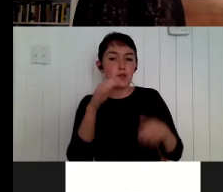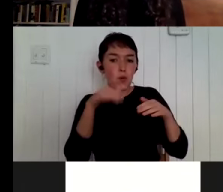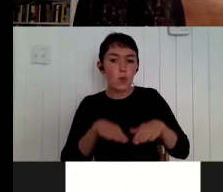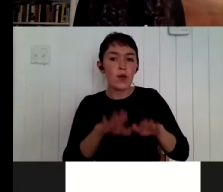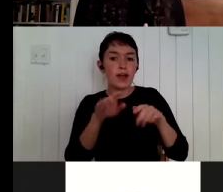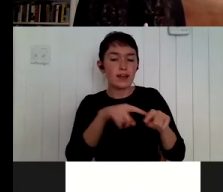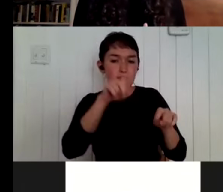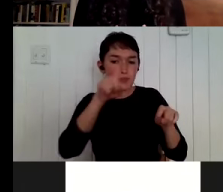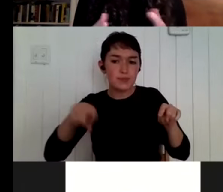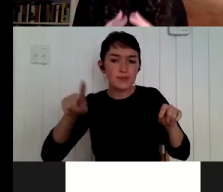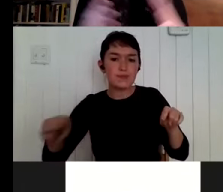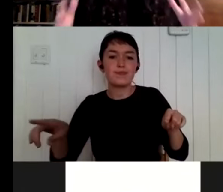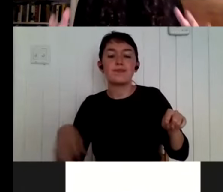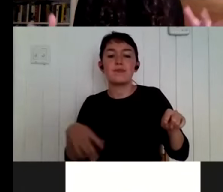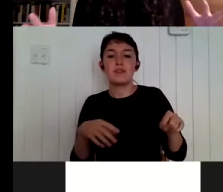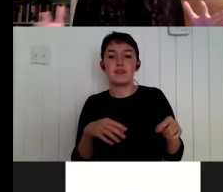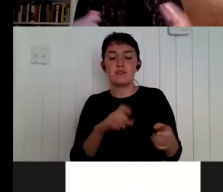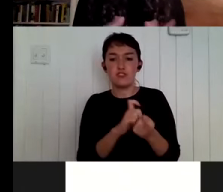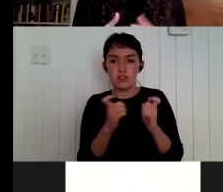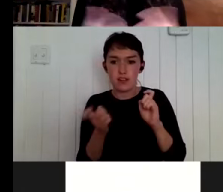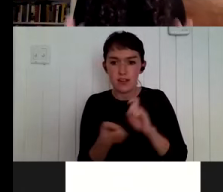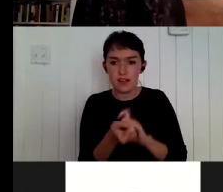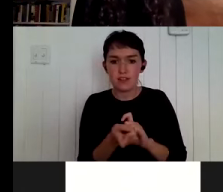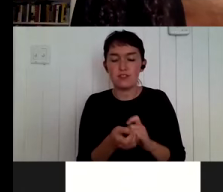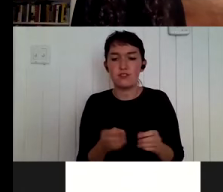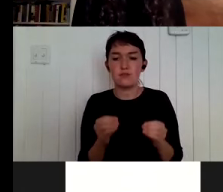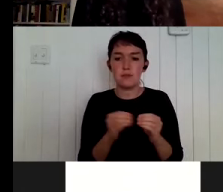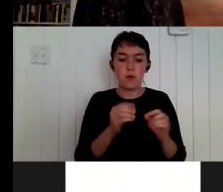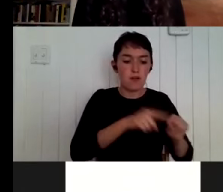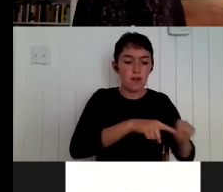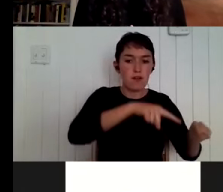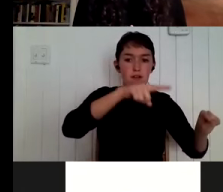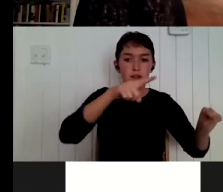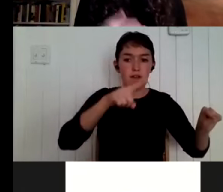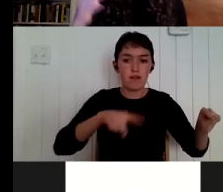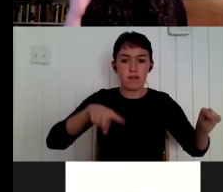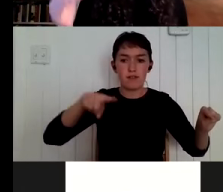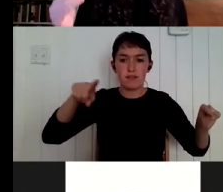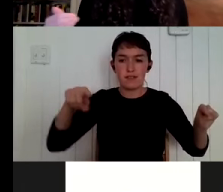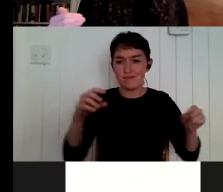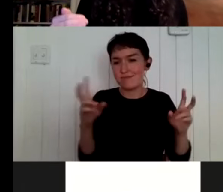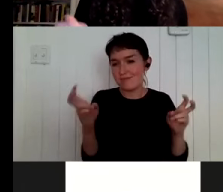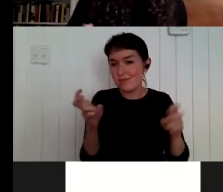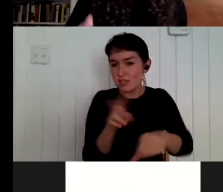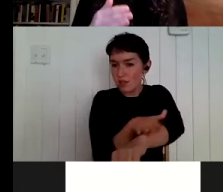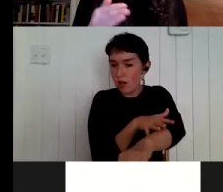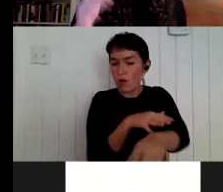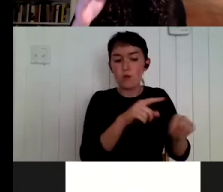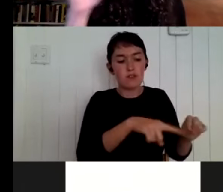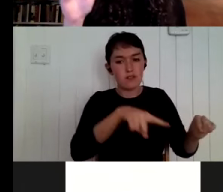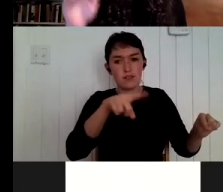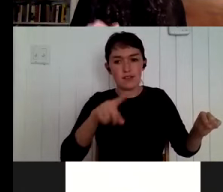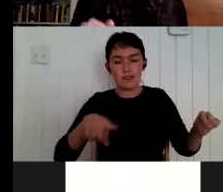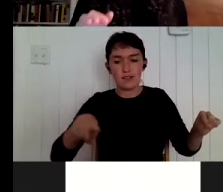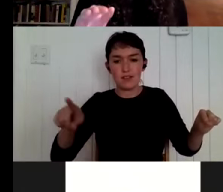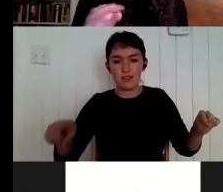the different stages, becoming wider, or what we would refer to as slower, through these non-REM stages, starting